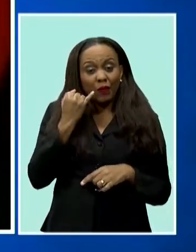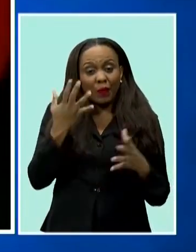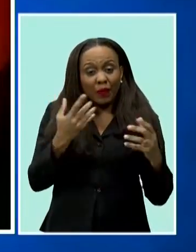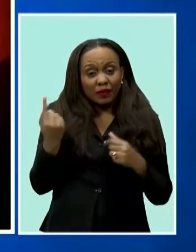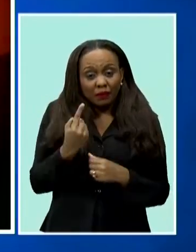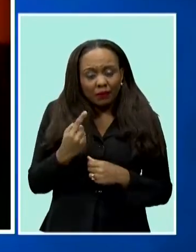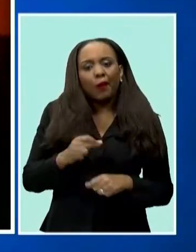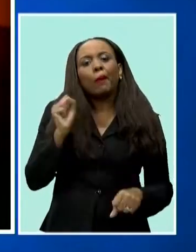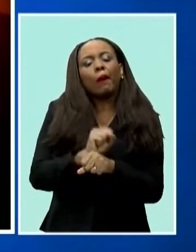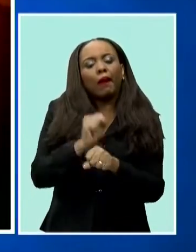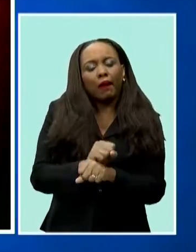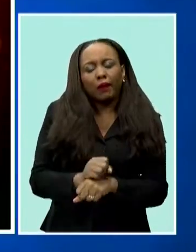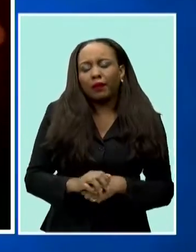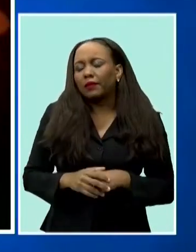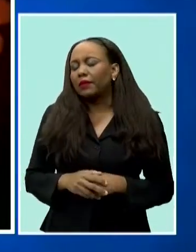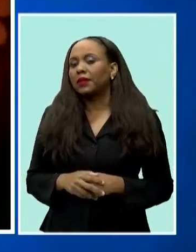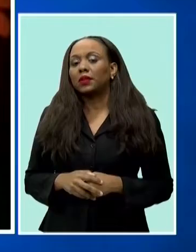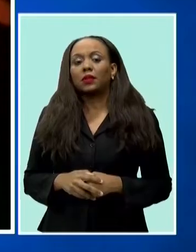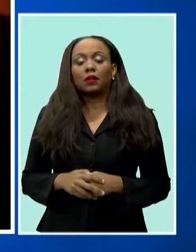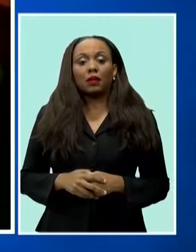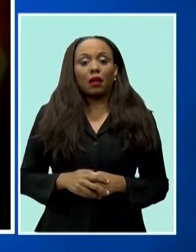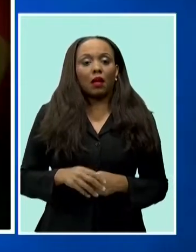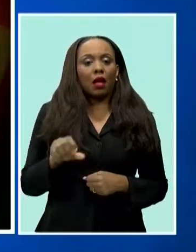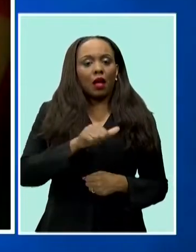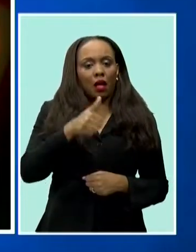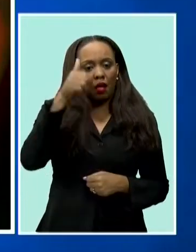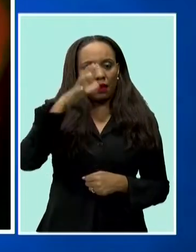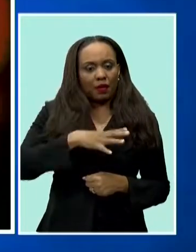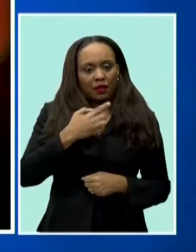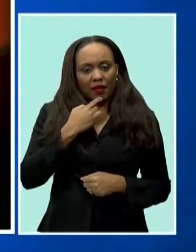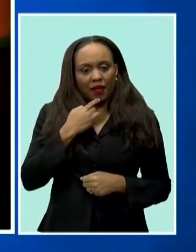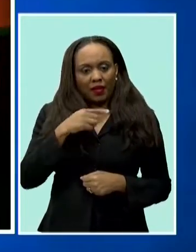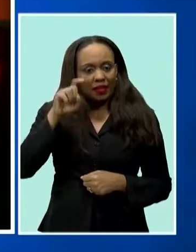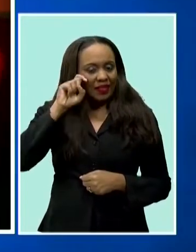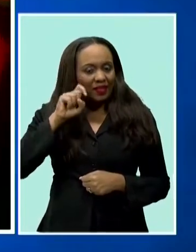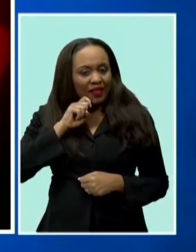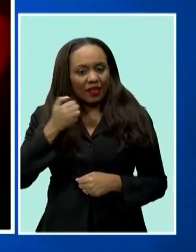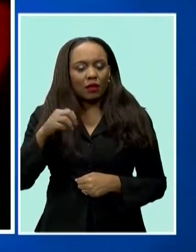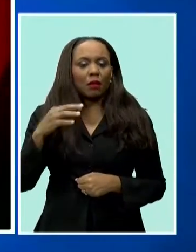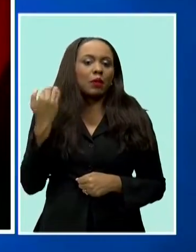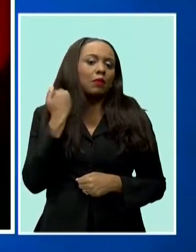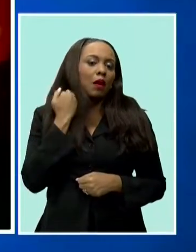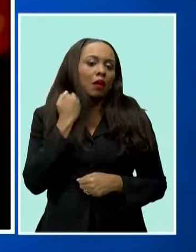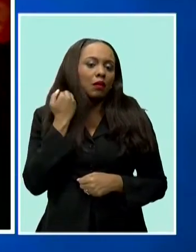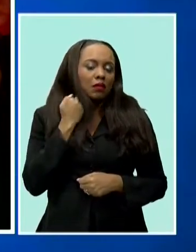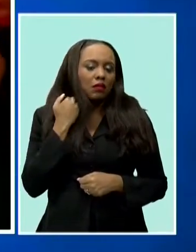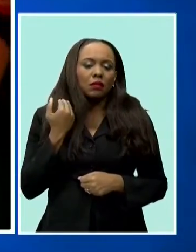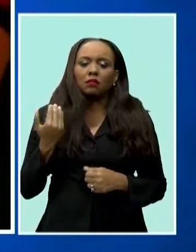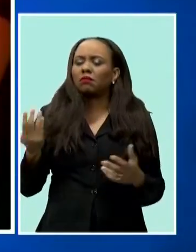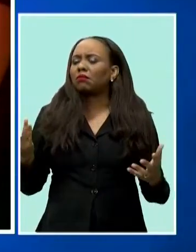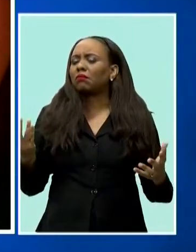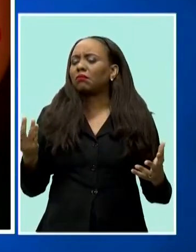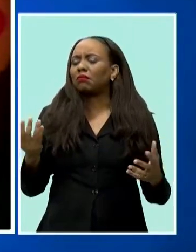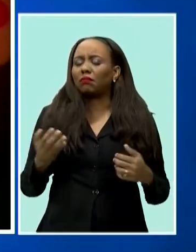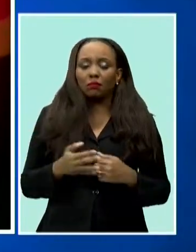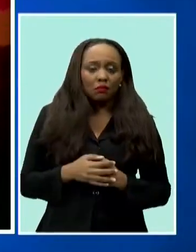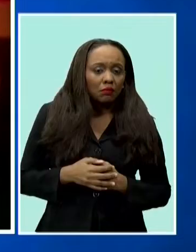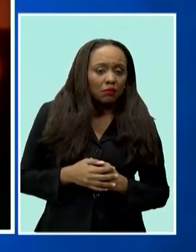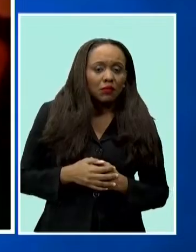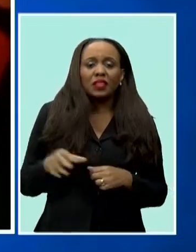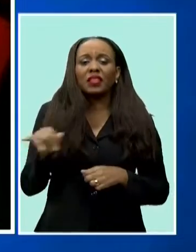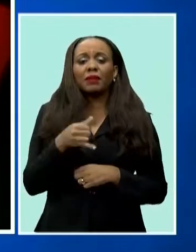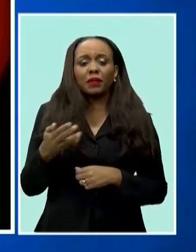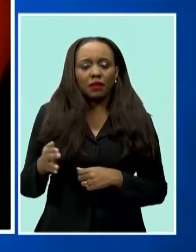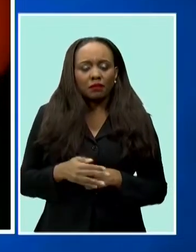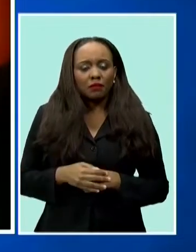you want. Hal Austin says intergenerational sex or prostitution, call it what you like. And Santini Moore